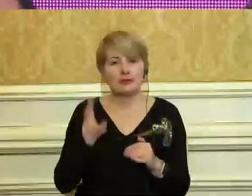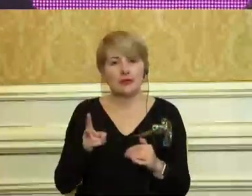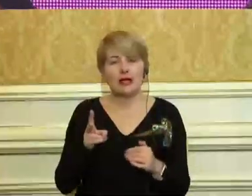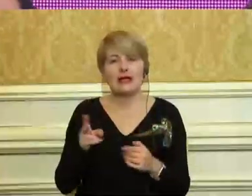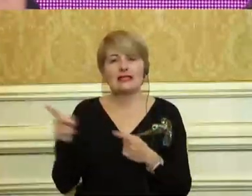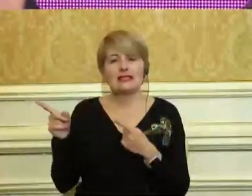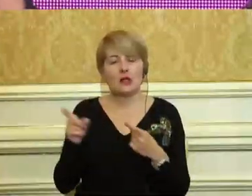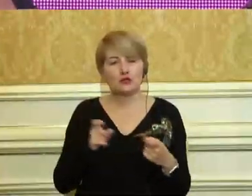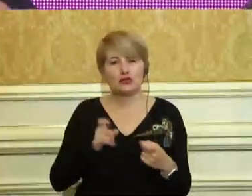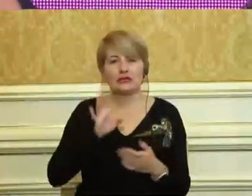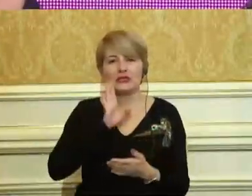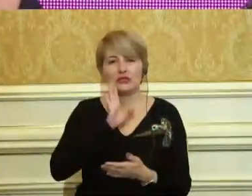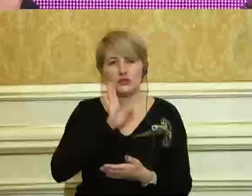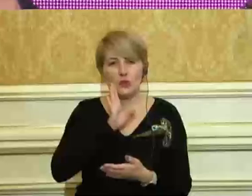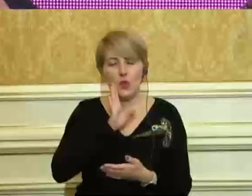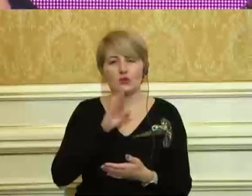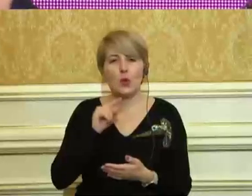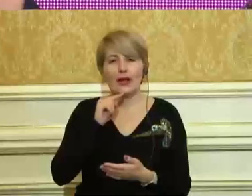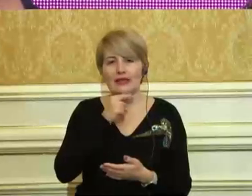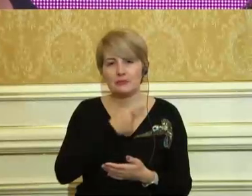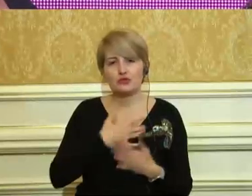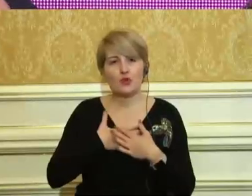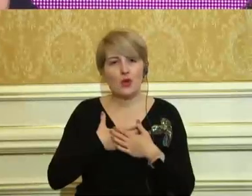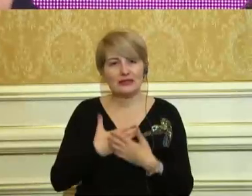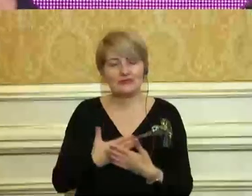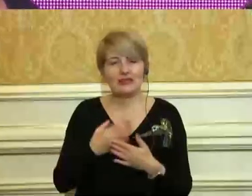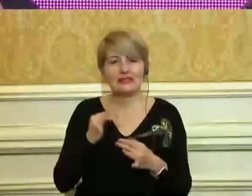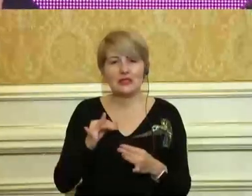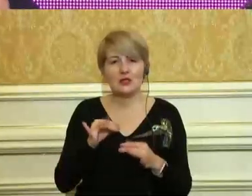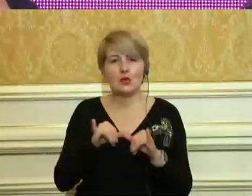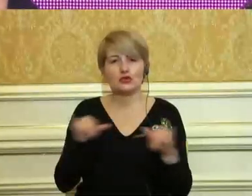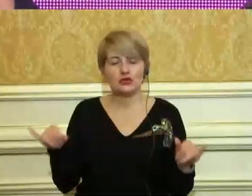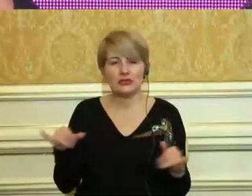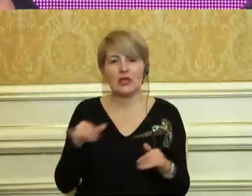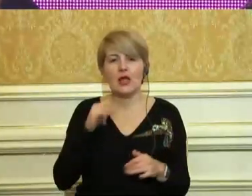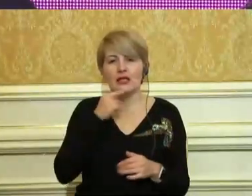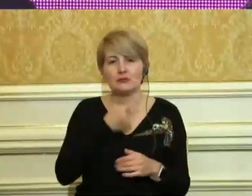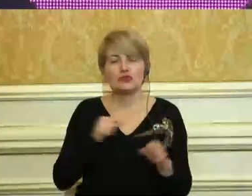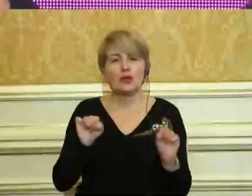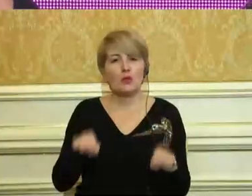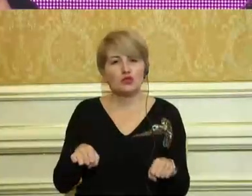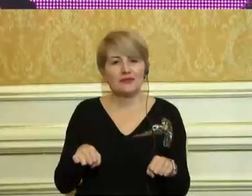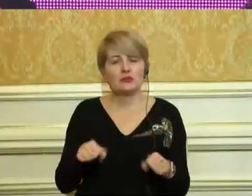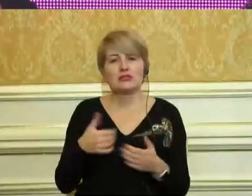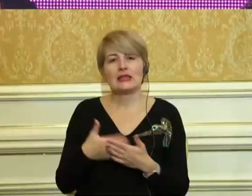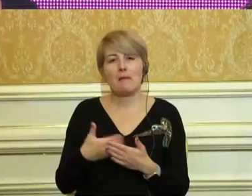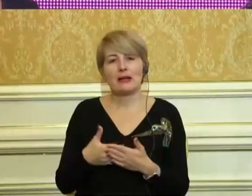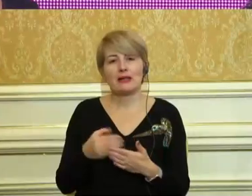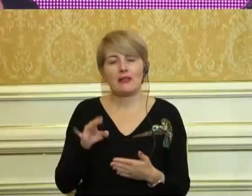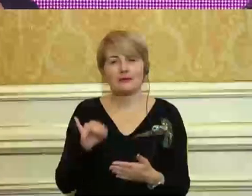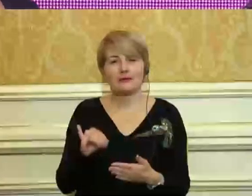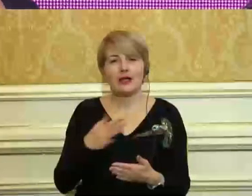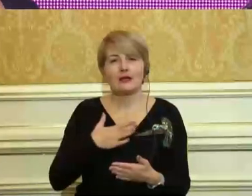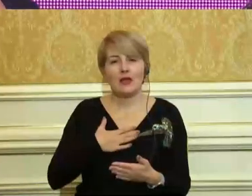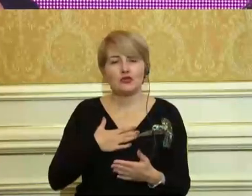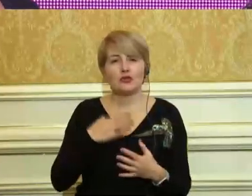analyzing the best practices, how to involve the women into the economic activity, how to expand the economic